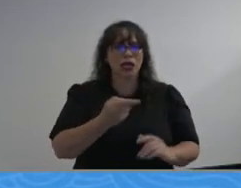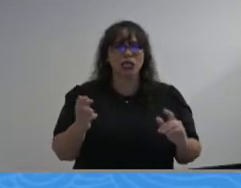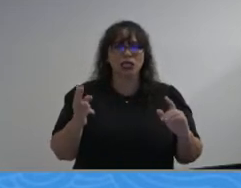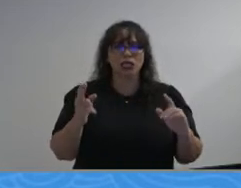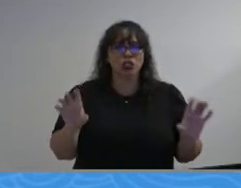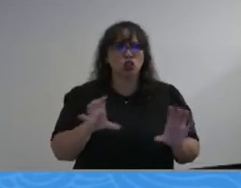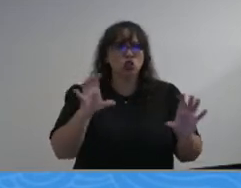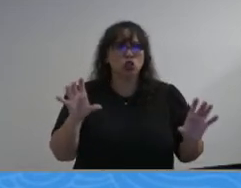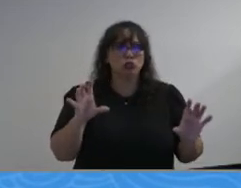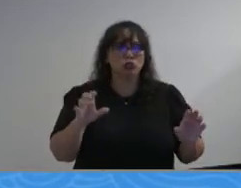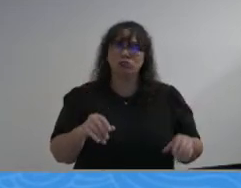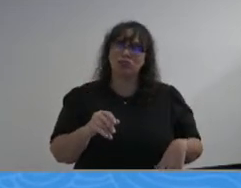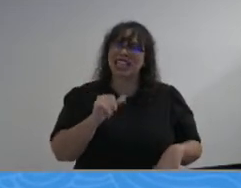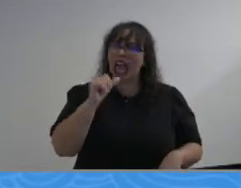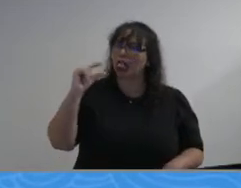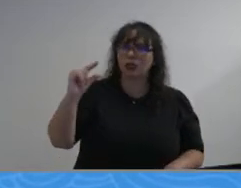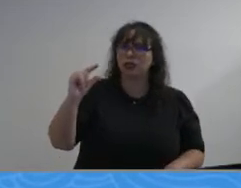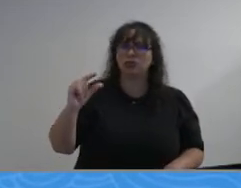bit extra,